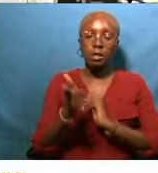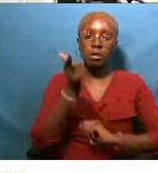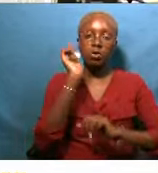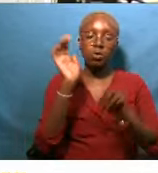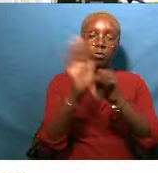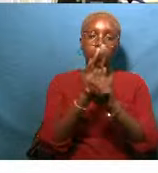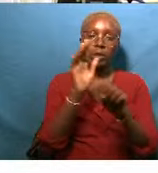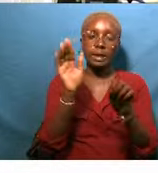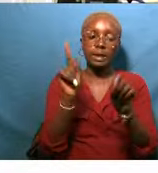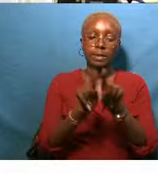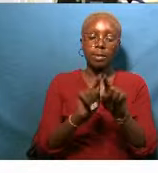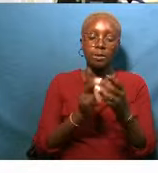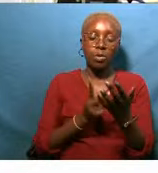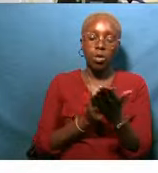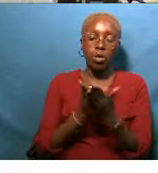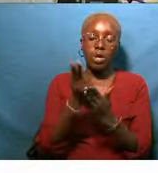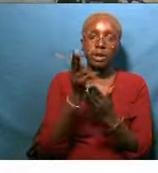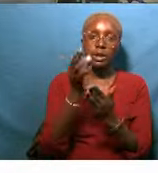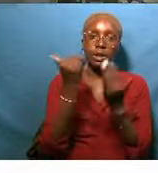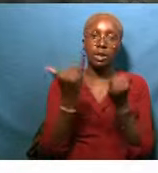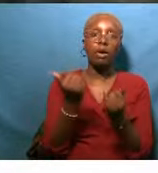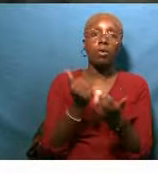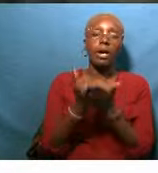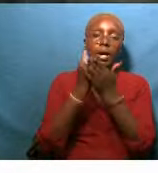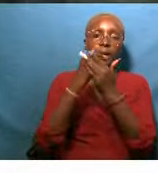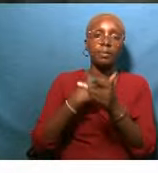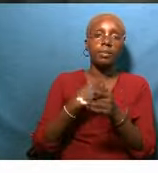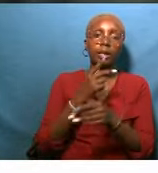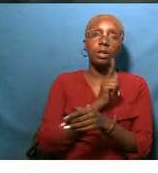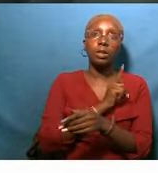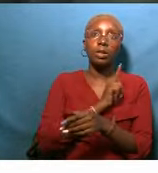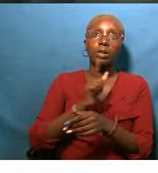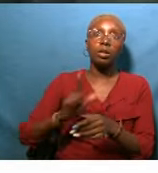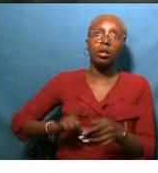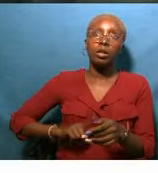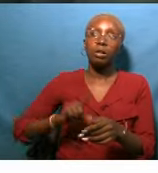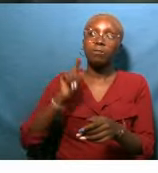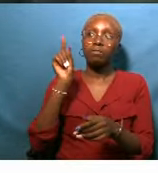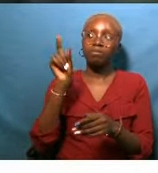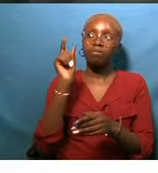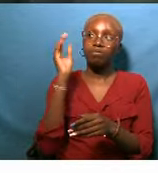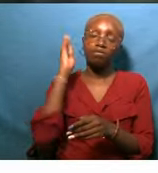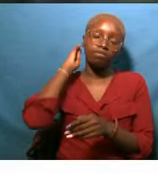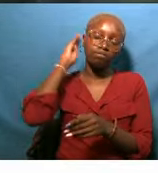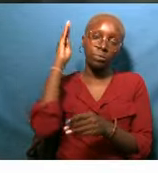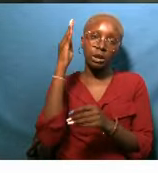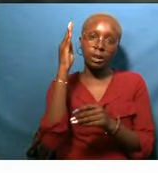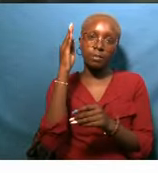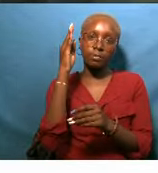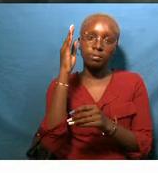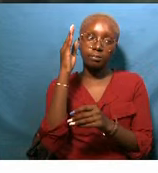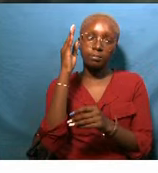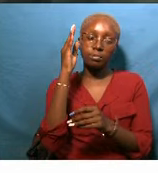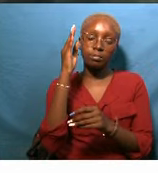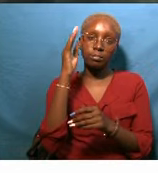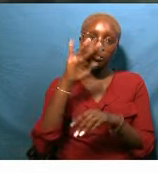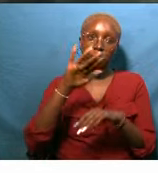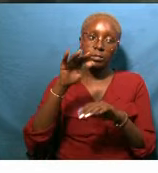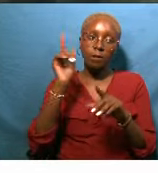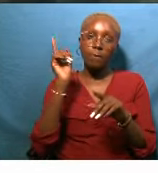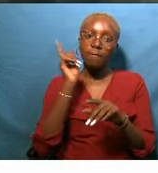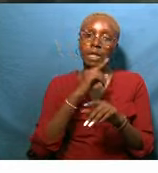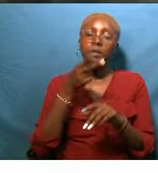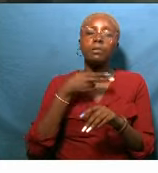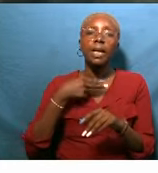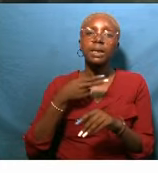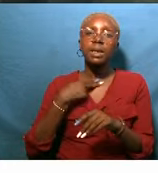honest. So help me God. I, Peter Adolua, priest, having already taken and